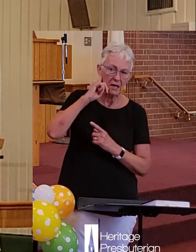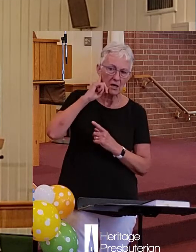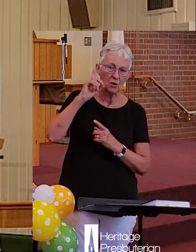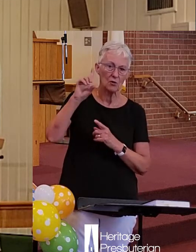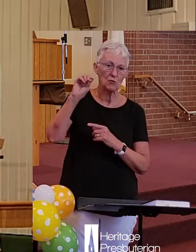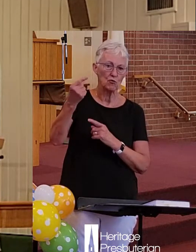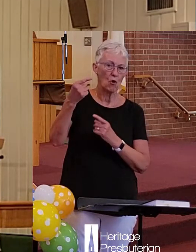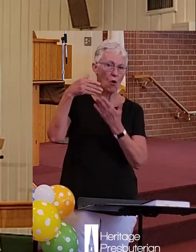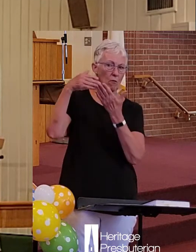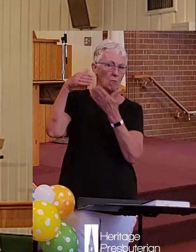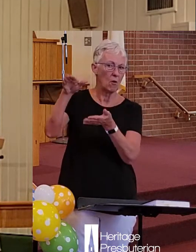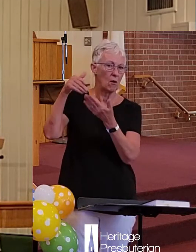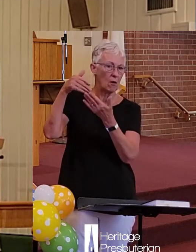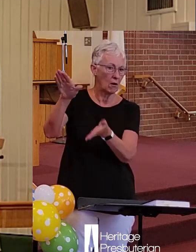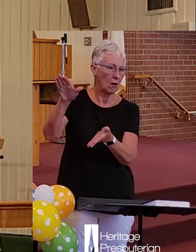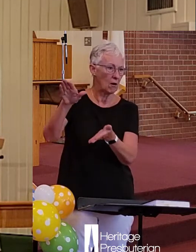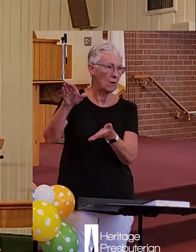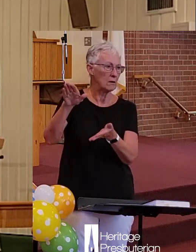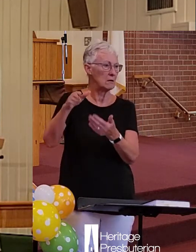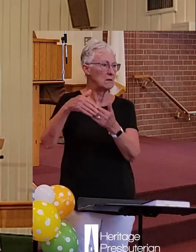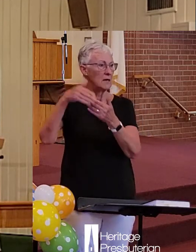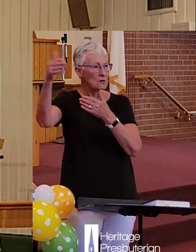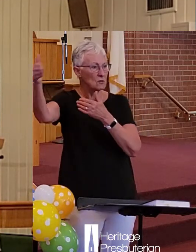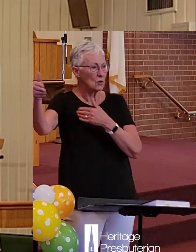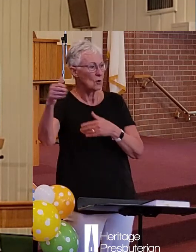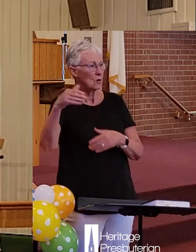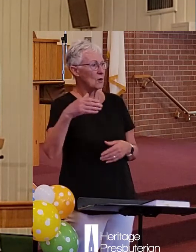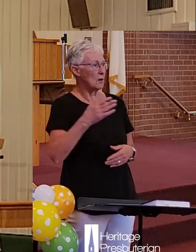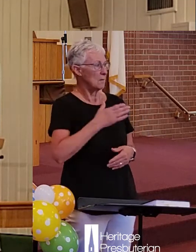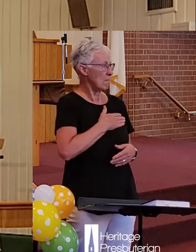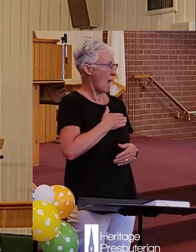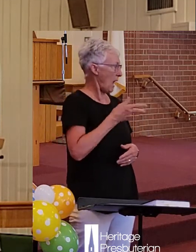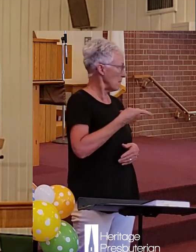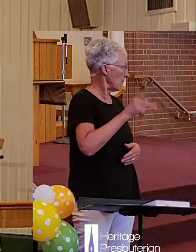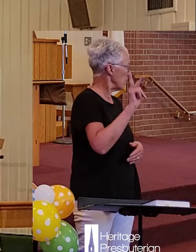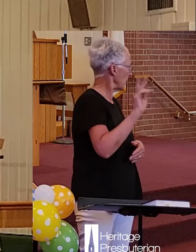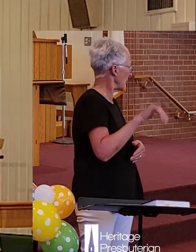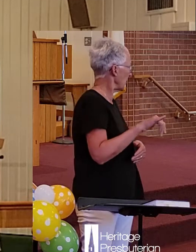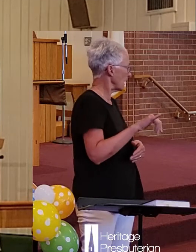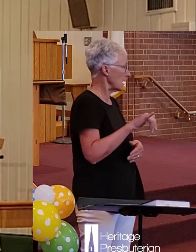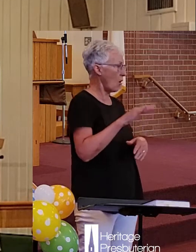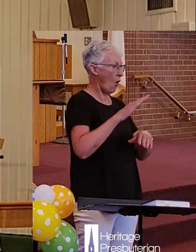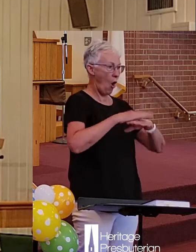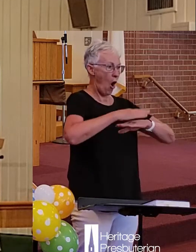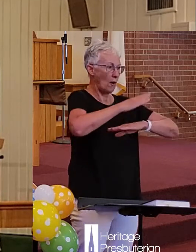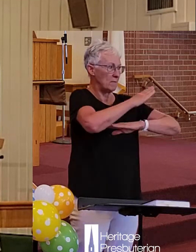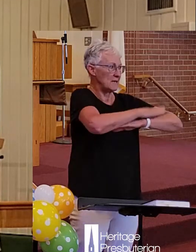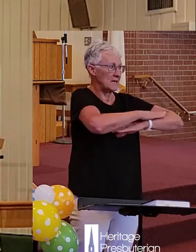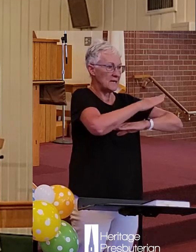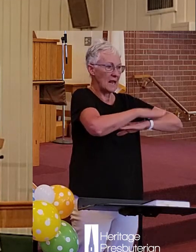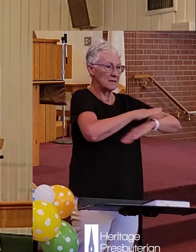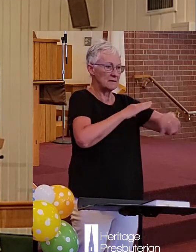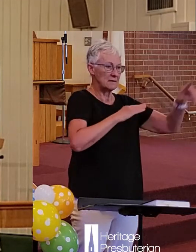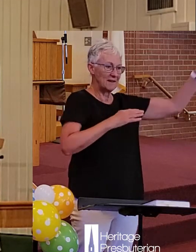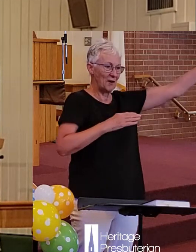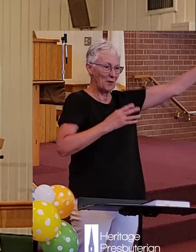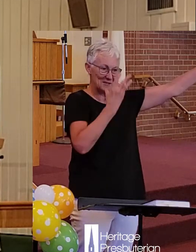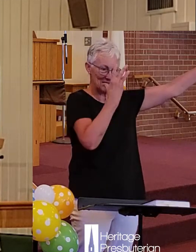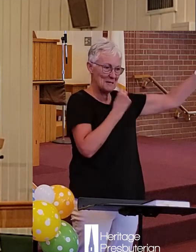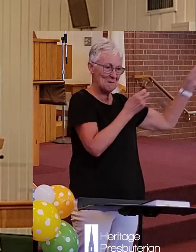yard or former man's, in my puppy up on the desk probably waiting right now.